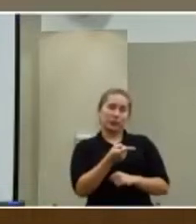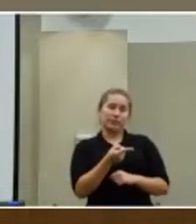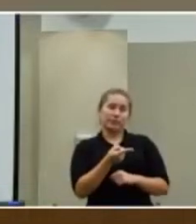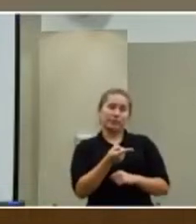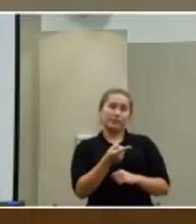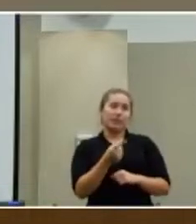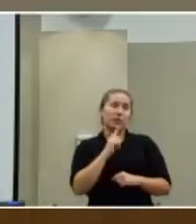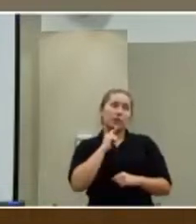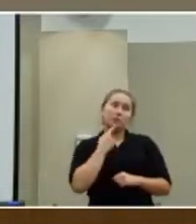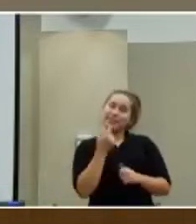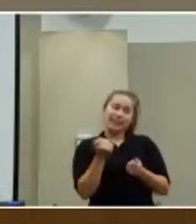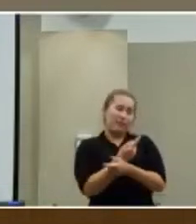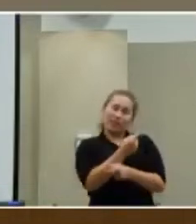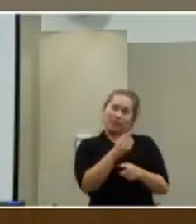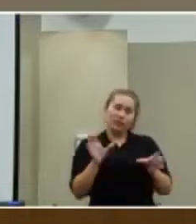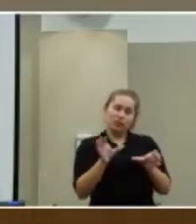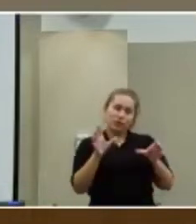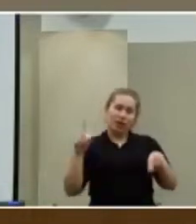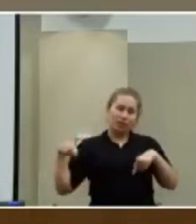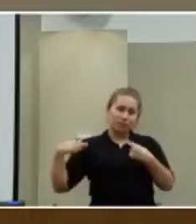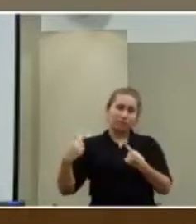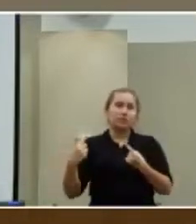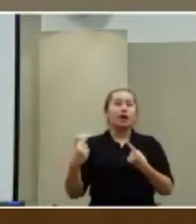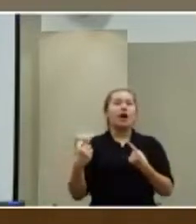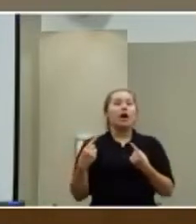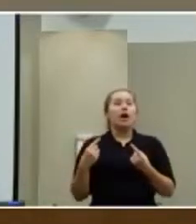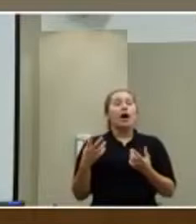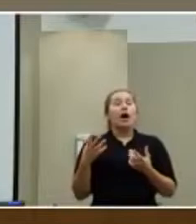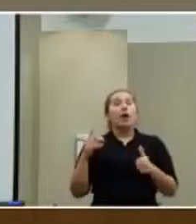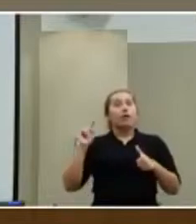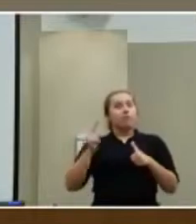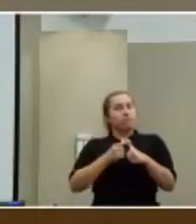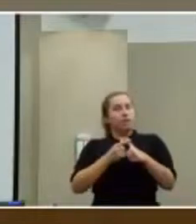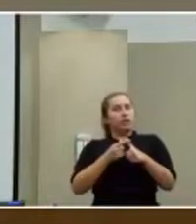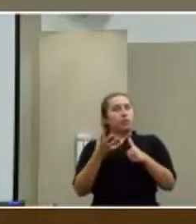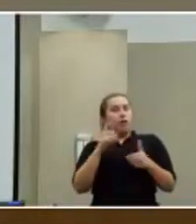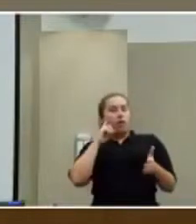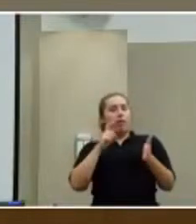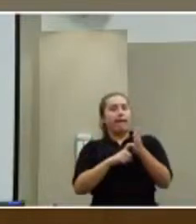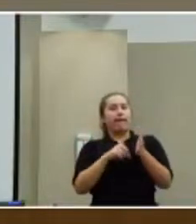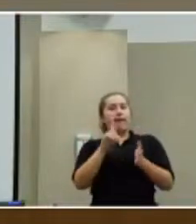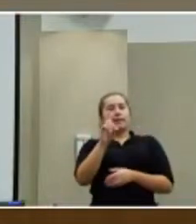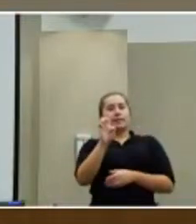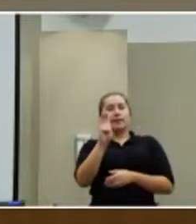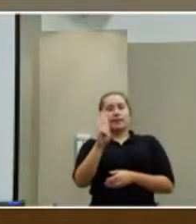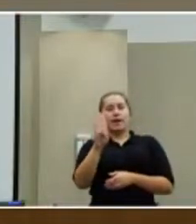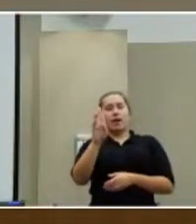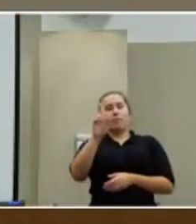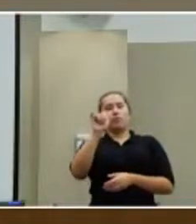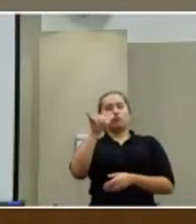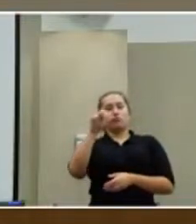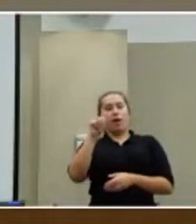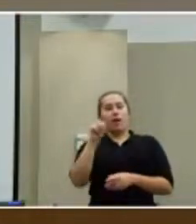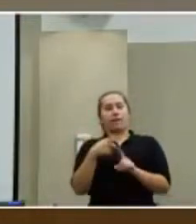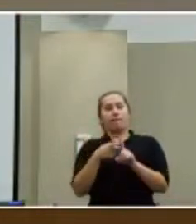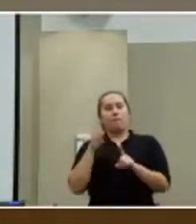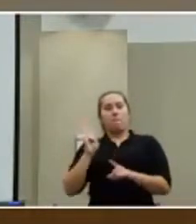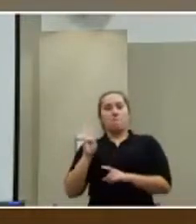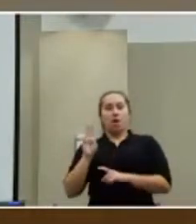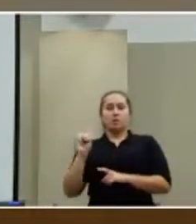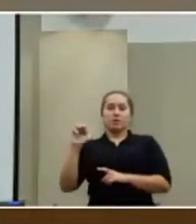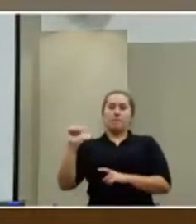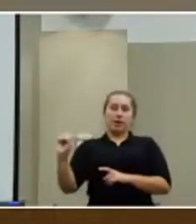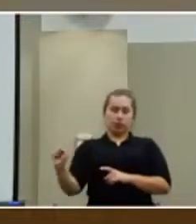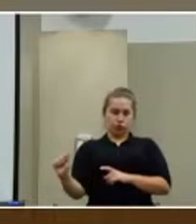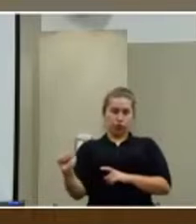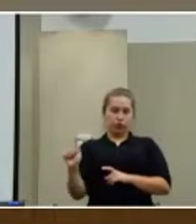you've done. And so I want to first recognize Deb Ryan of Boston, Massachusetts, for her